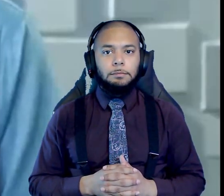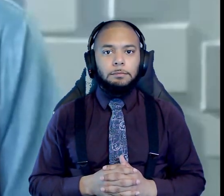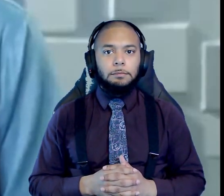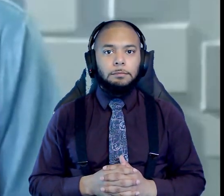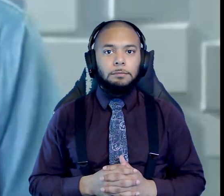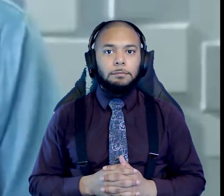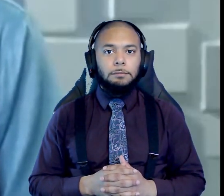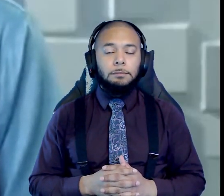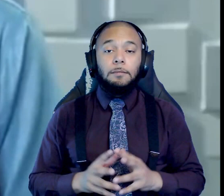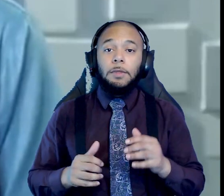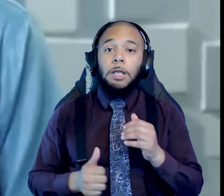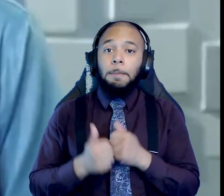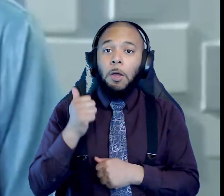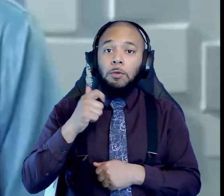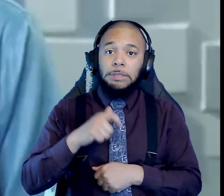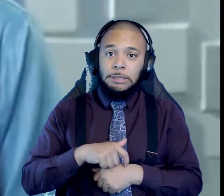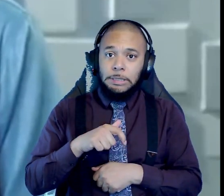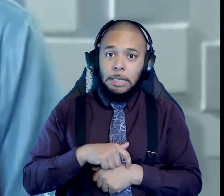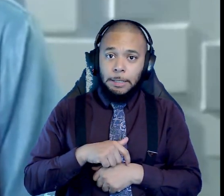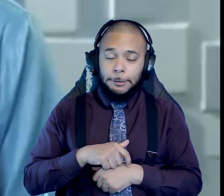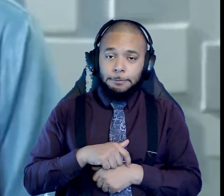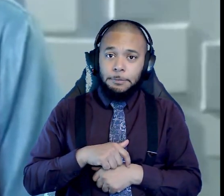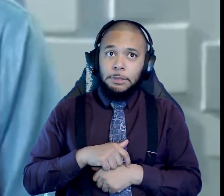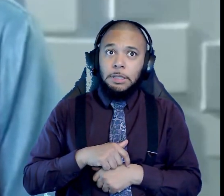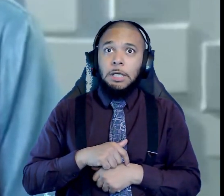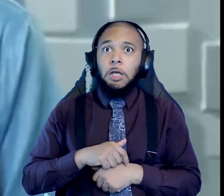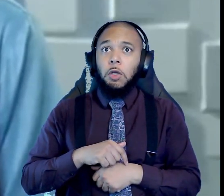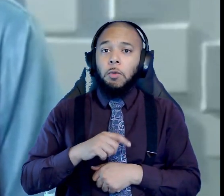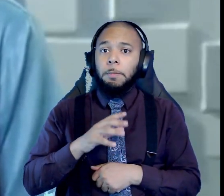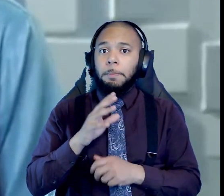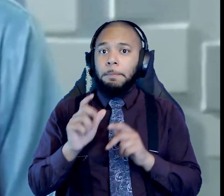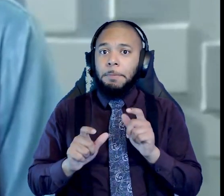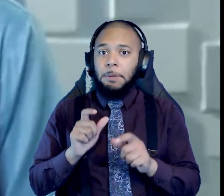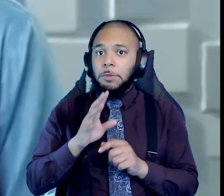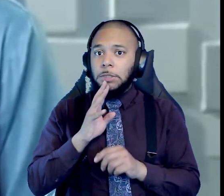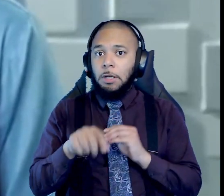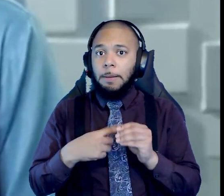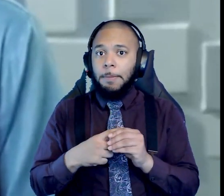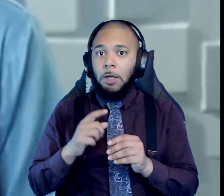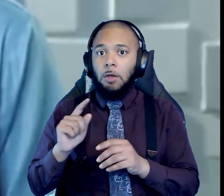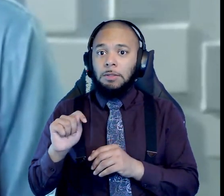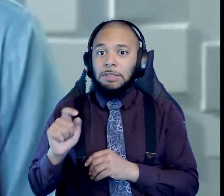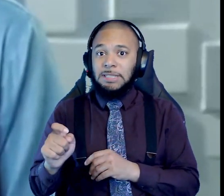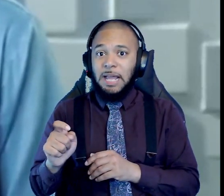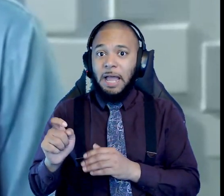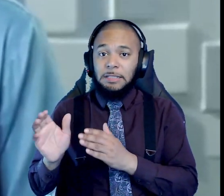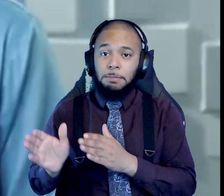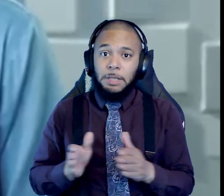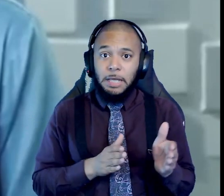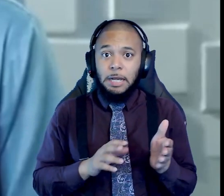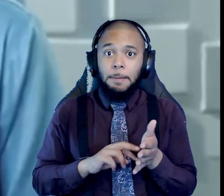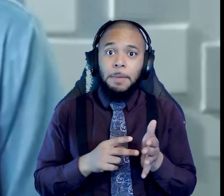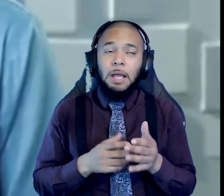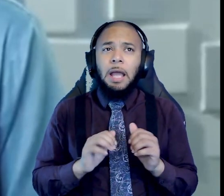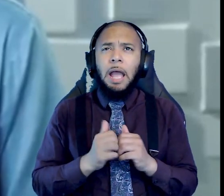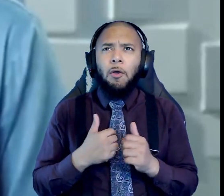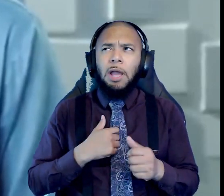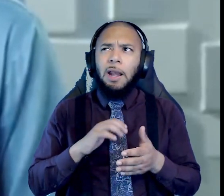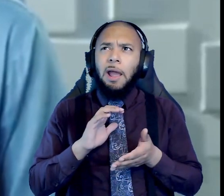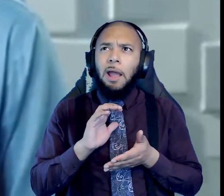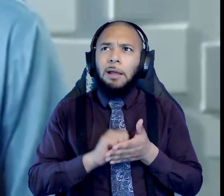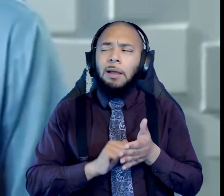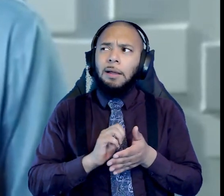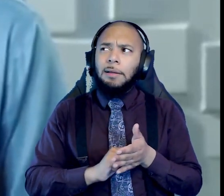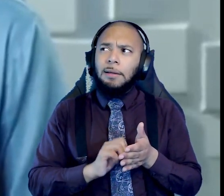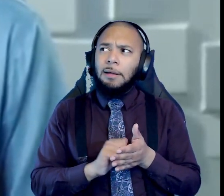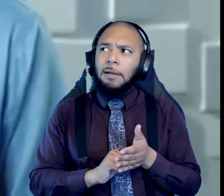Most of the time when people talk about tax planning they're saying how can I deduct and that means how can I subtract